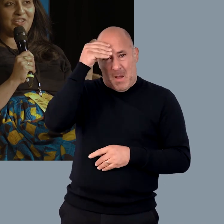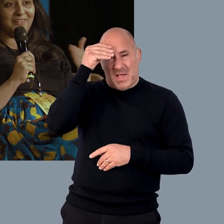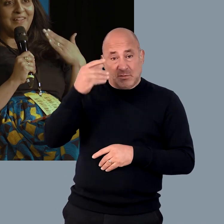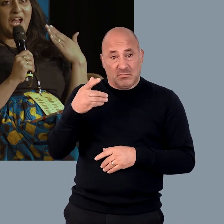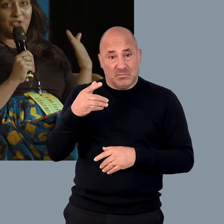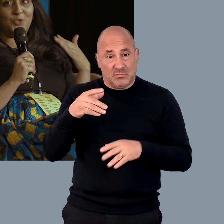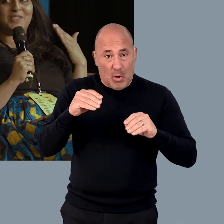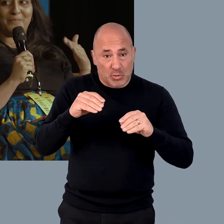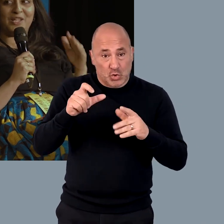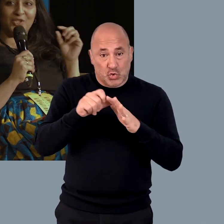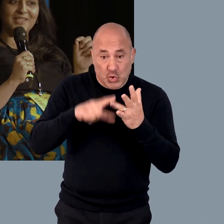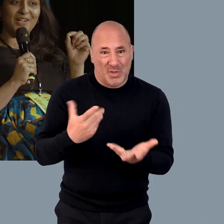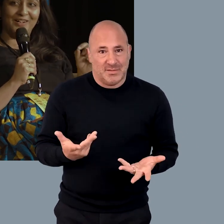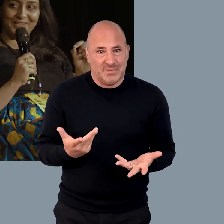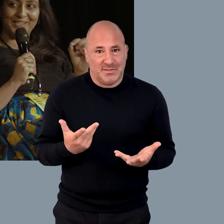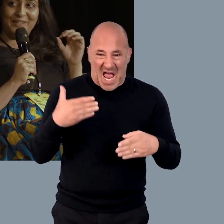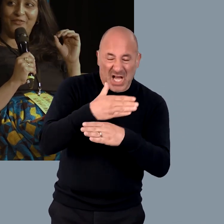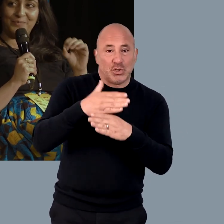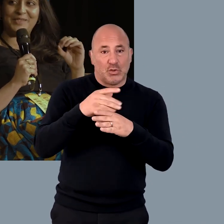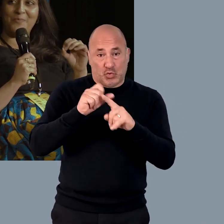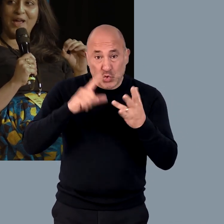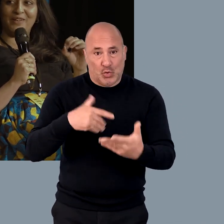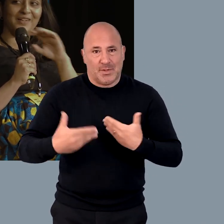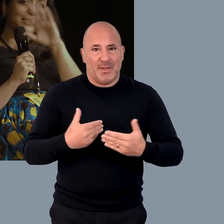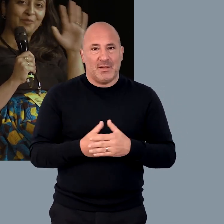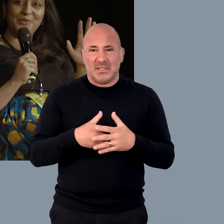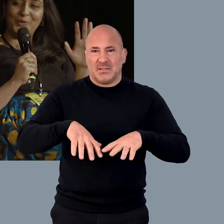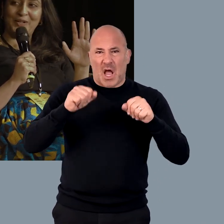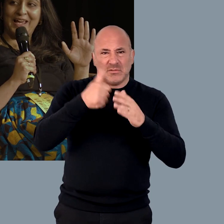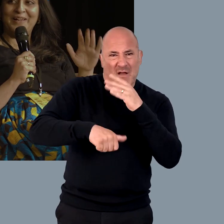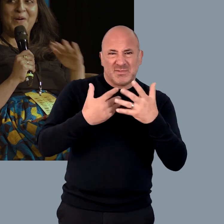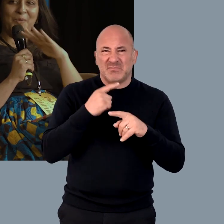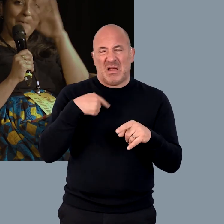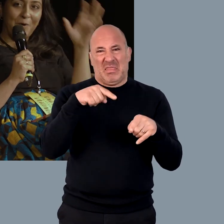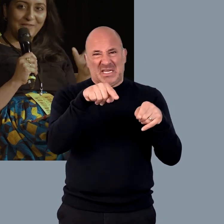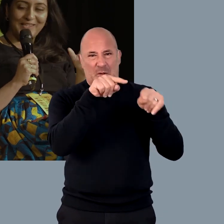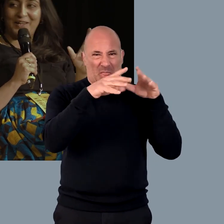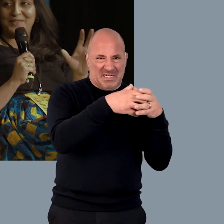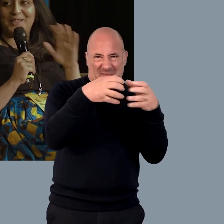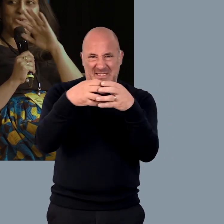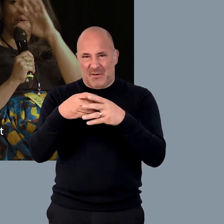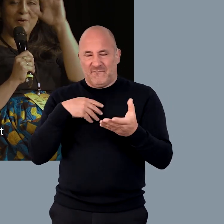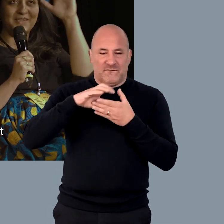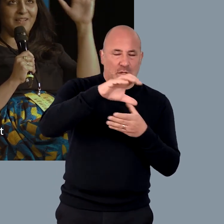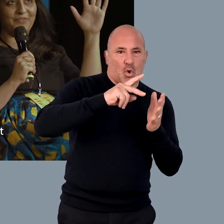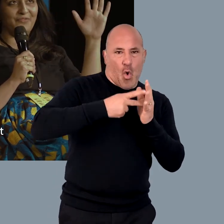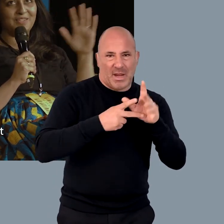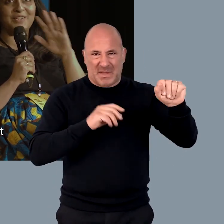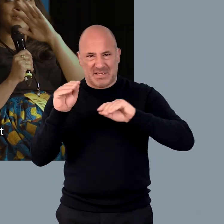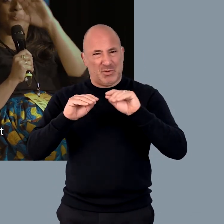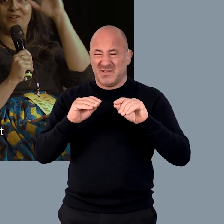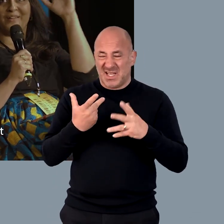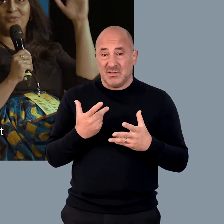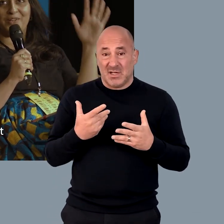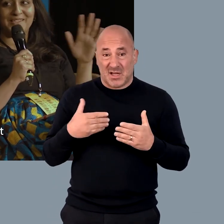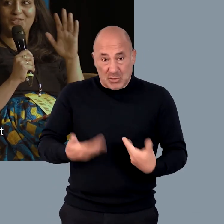take action and do something. Just start from somewhere, regardless of what you call it or what box it goes in or what box a